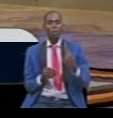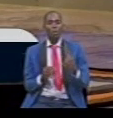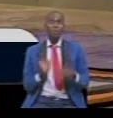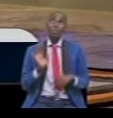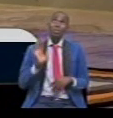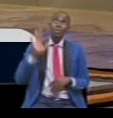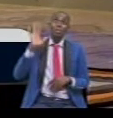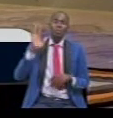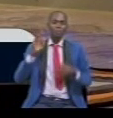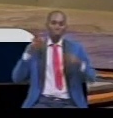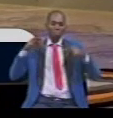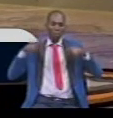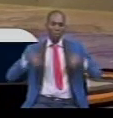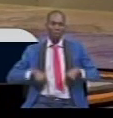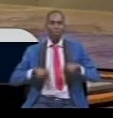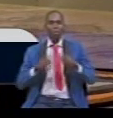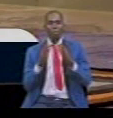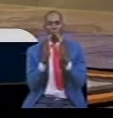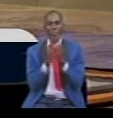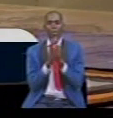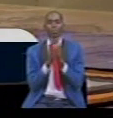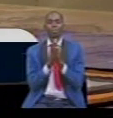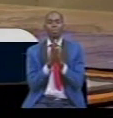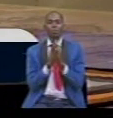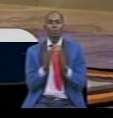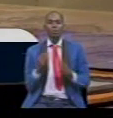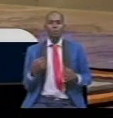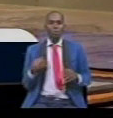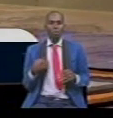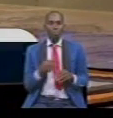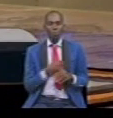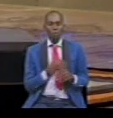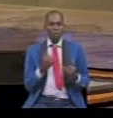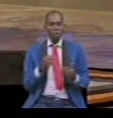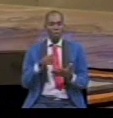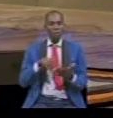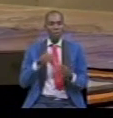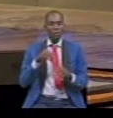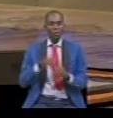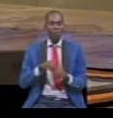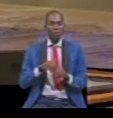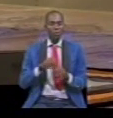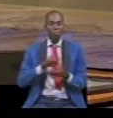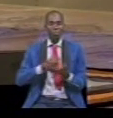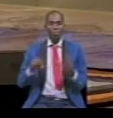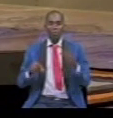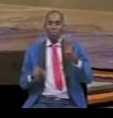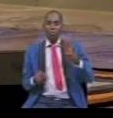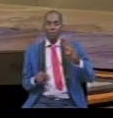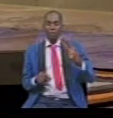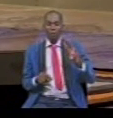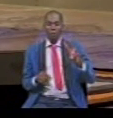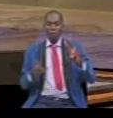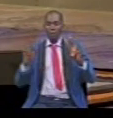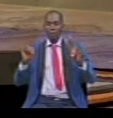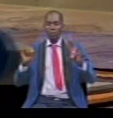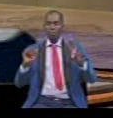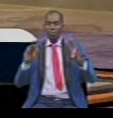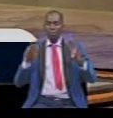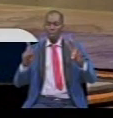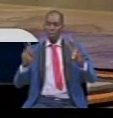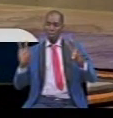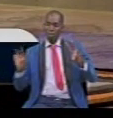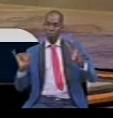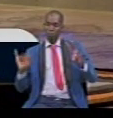personal prayer. We're reading here from verse 46. And when he had sent them